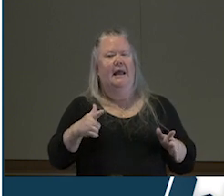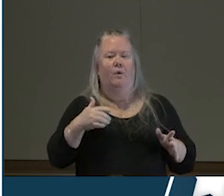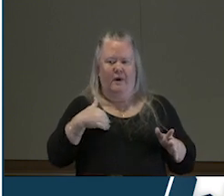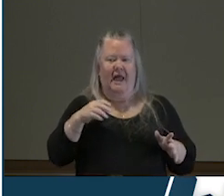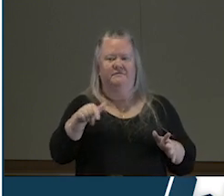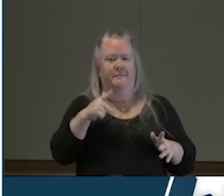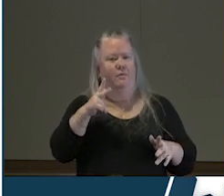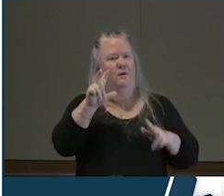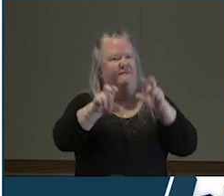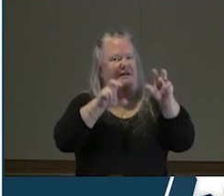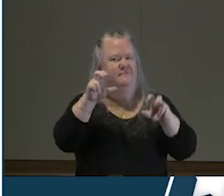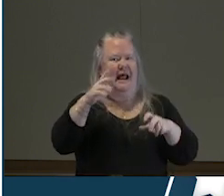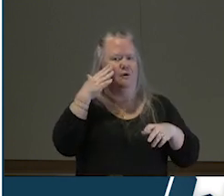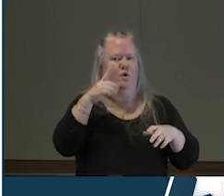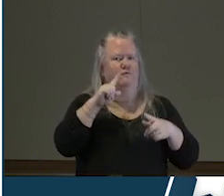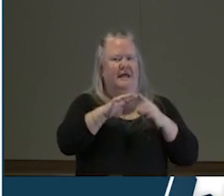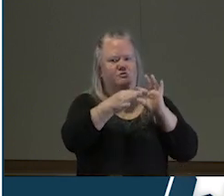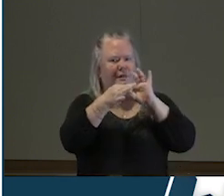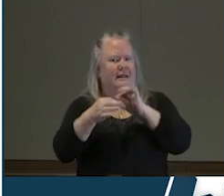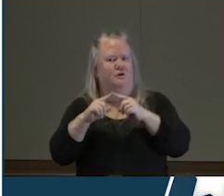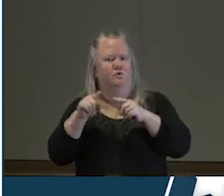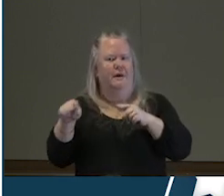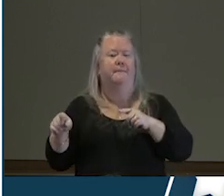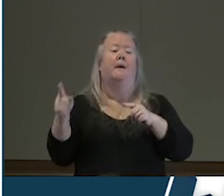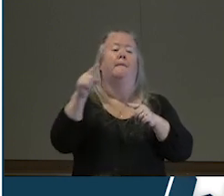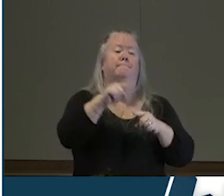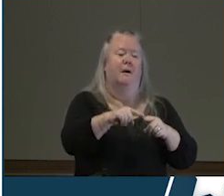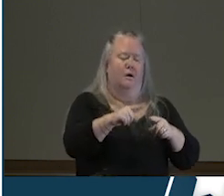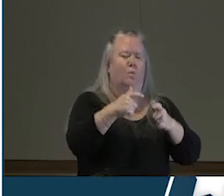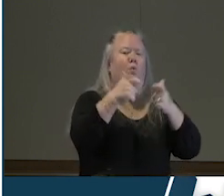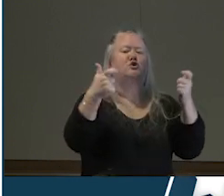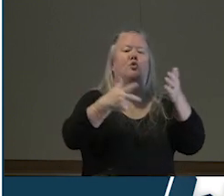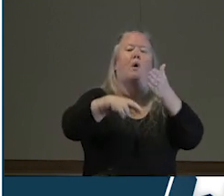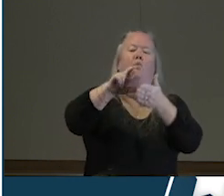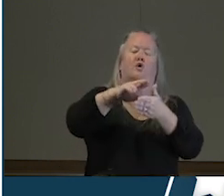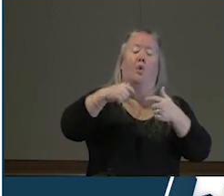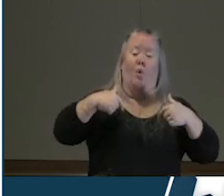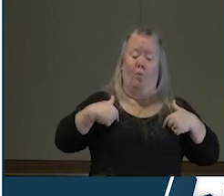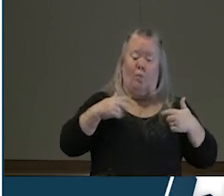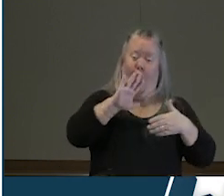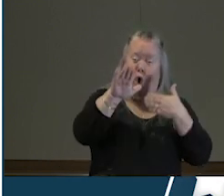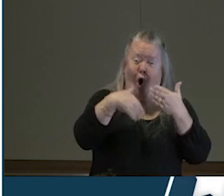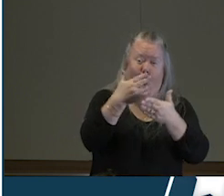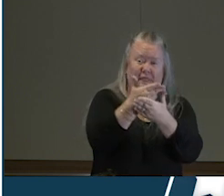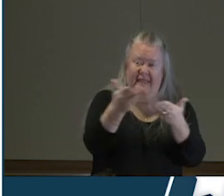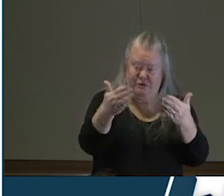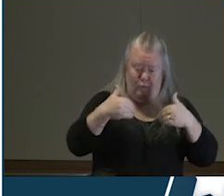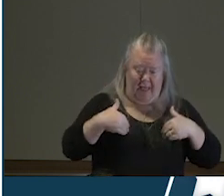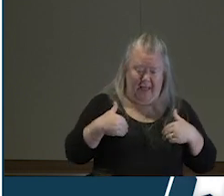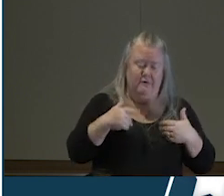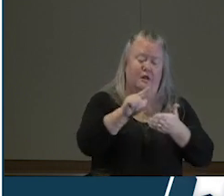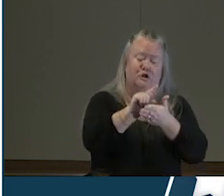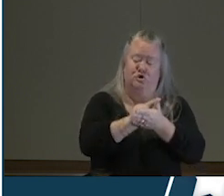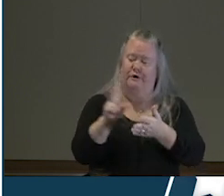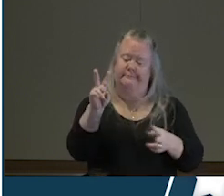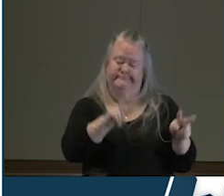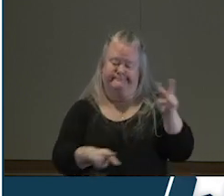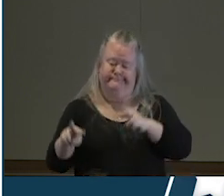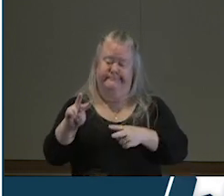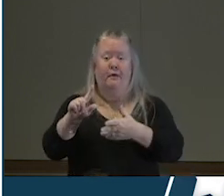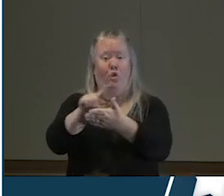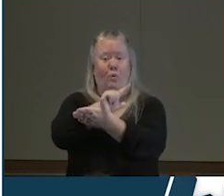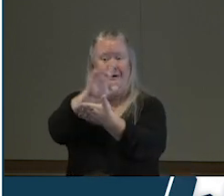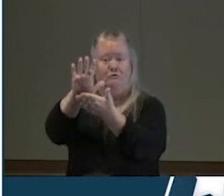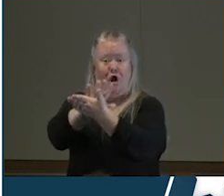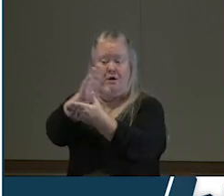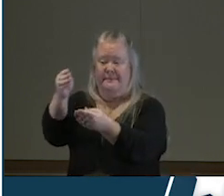some investments, but I don't know that that has anything to do with it. We're going to do a big review of all the assets. We're going to have an attorney review the legal documents